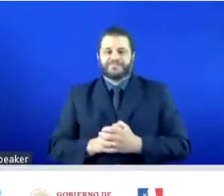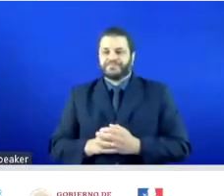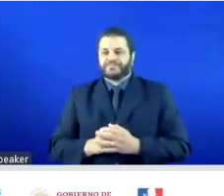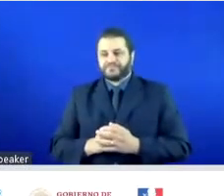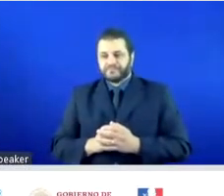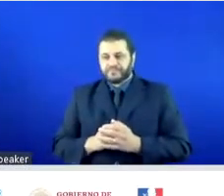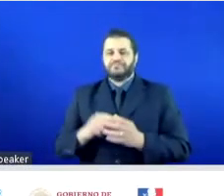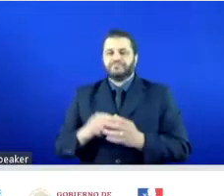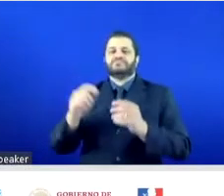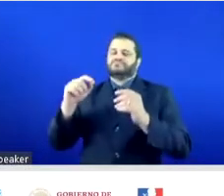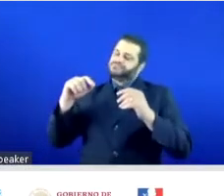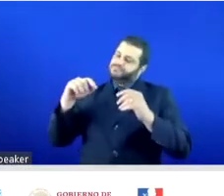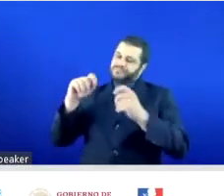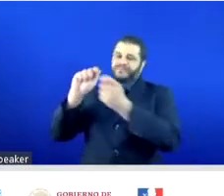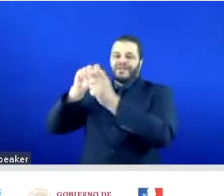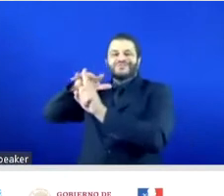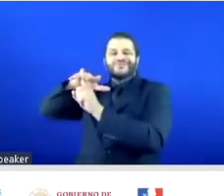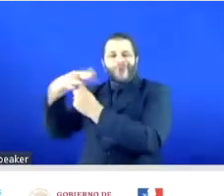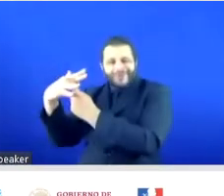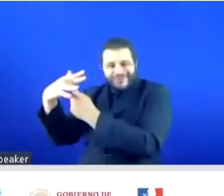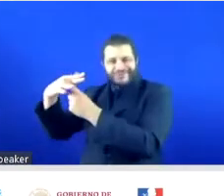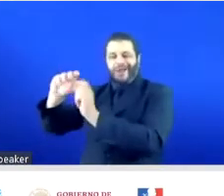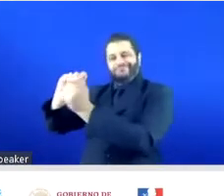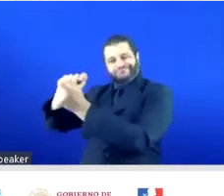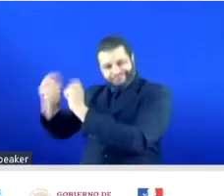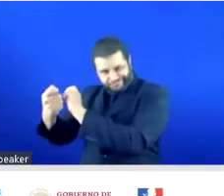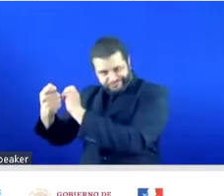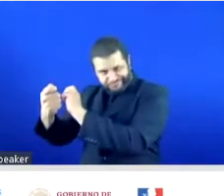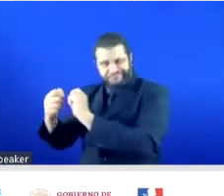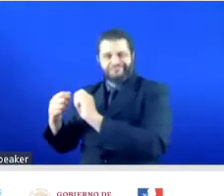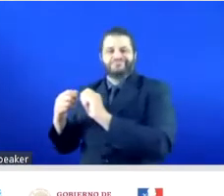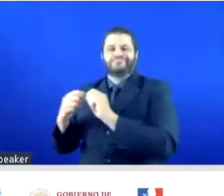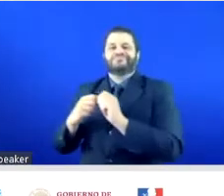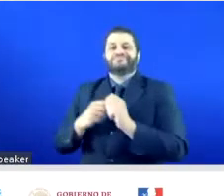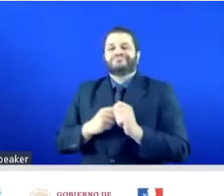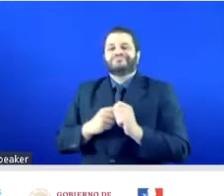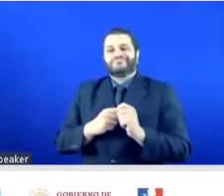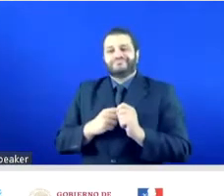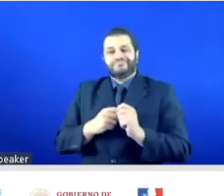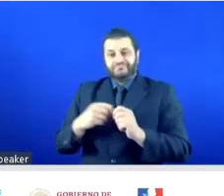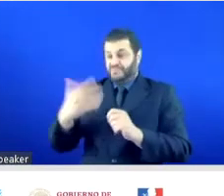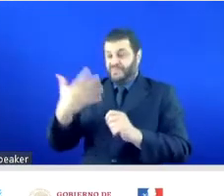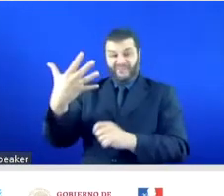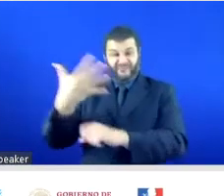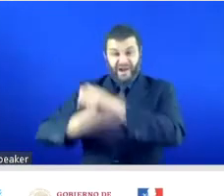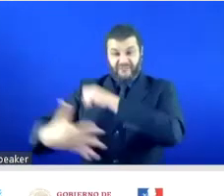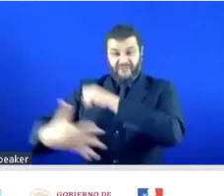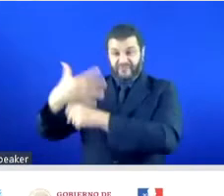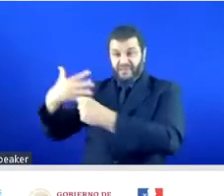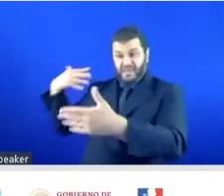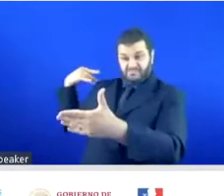course, and I can relate to every word that Jennifer said. We needed a dialogue. We needed to really